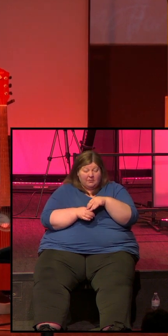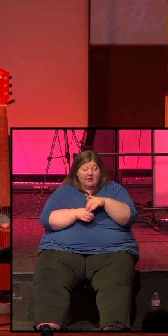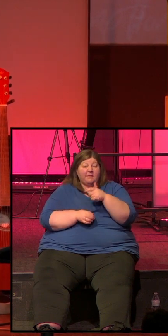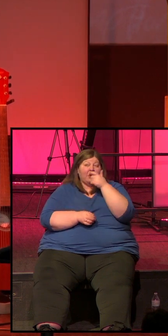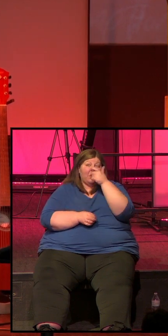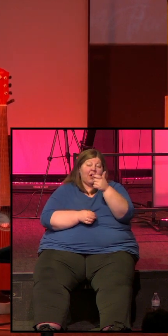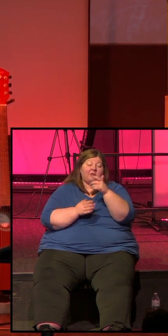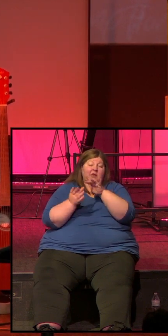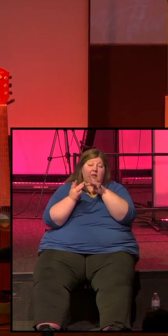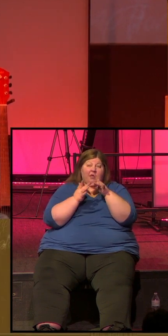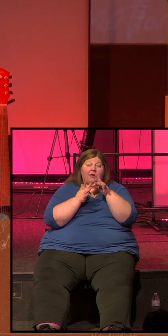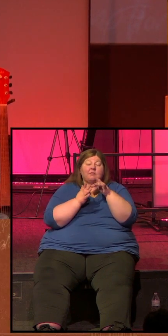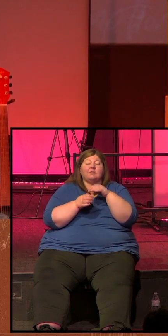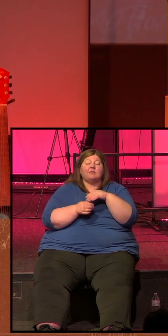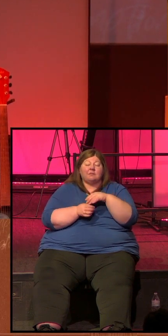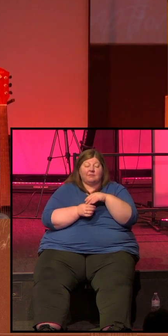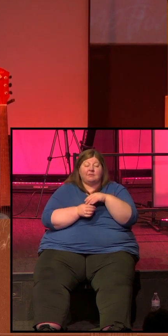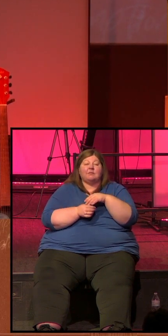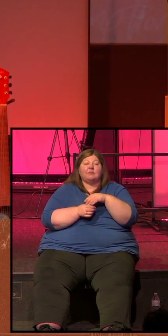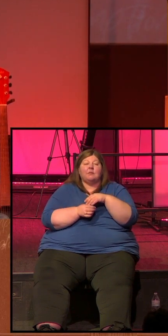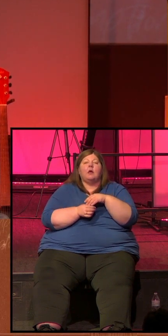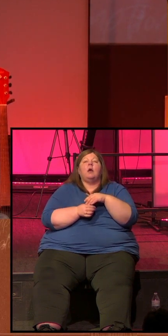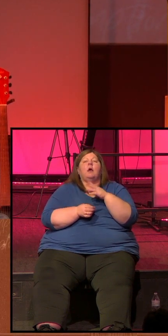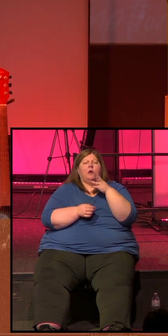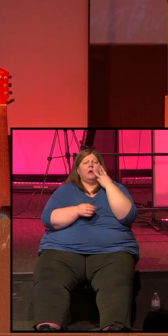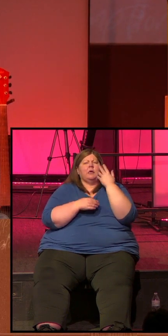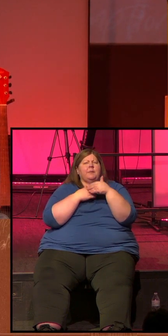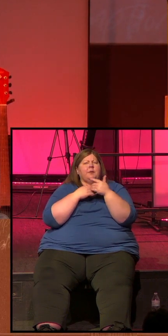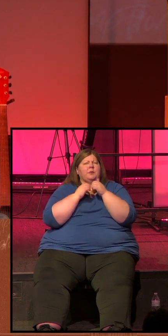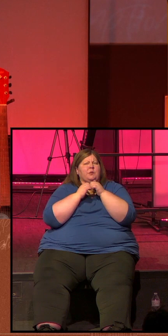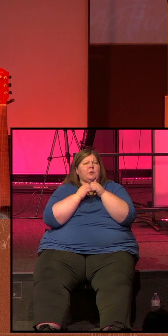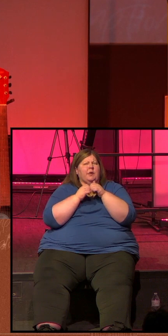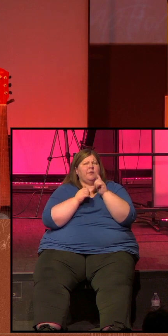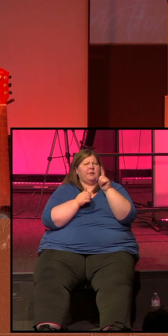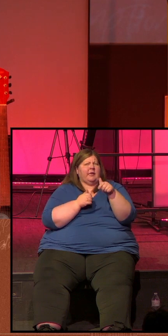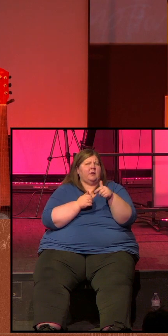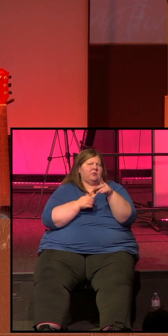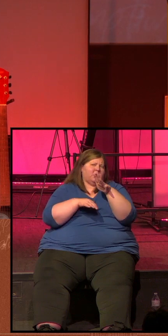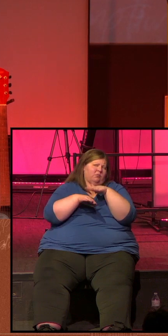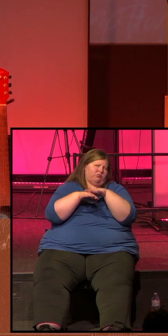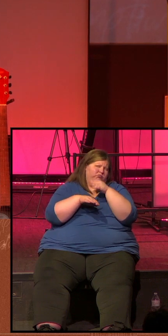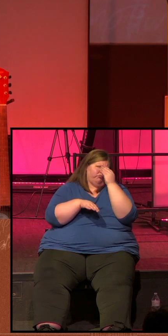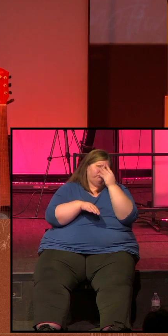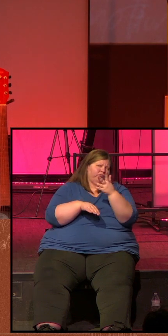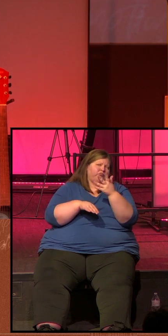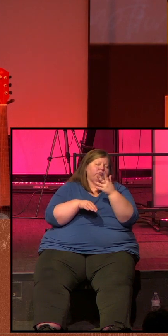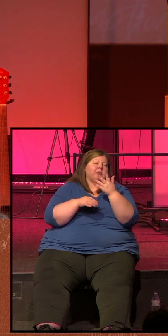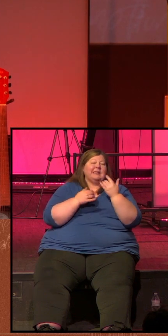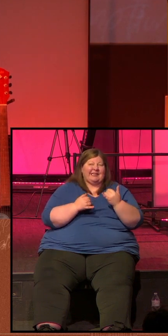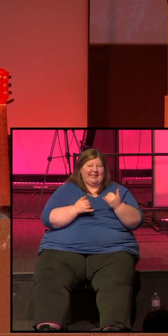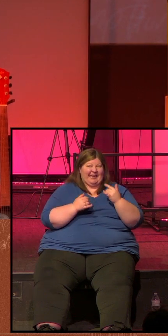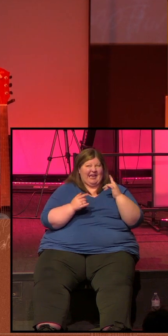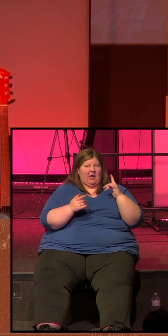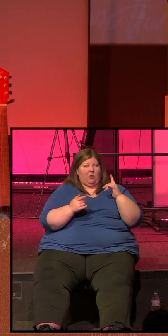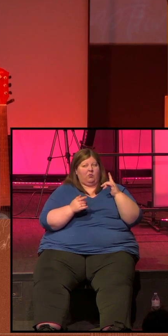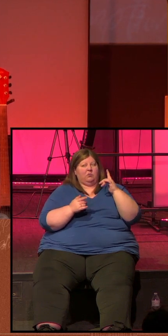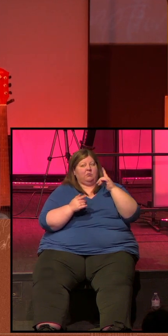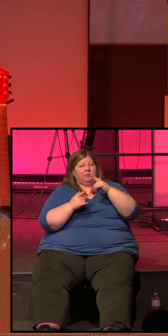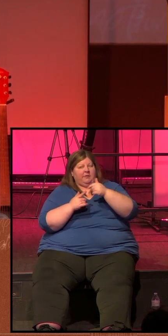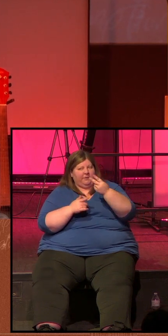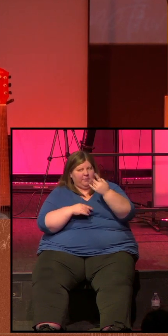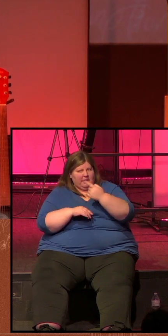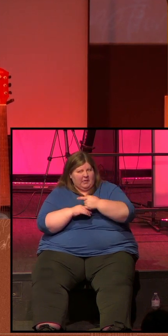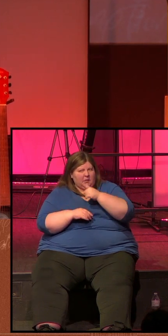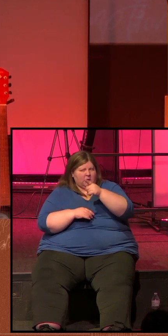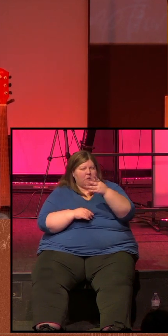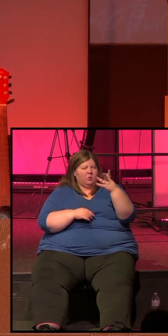or listening online, we're going to have communion together today later in the service. So just want to give you an opportunity between now and a couple minutes from now just to go ahead and